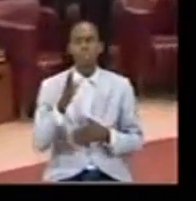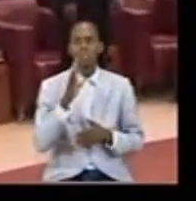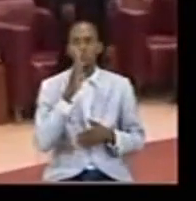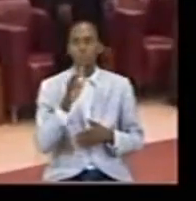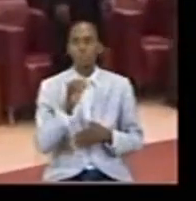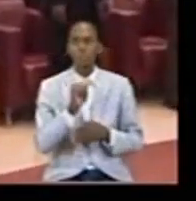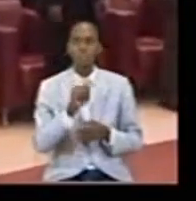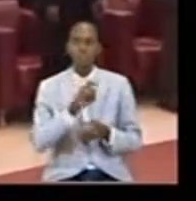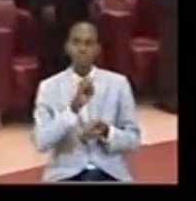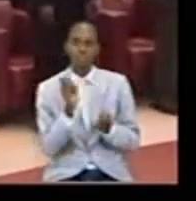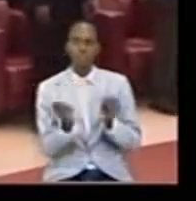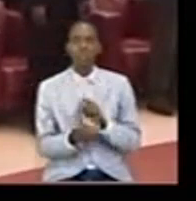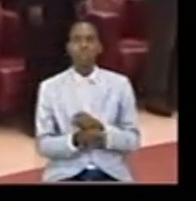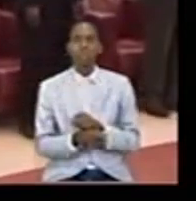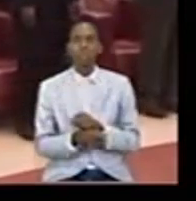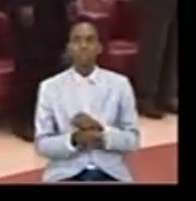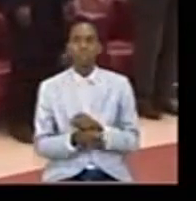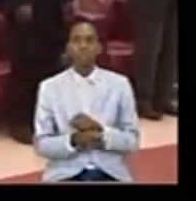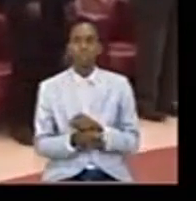transformation.